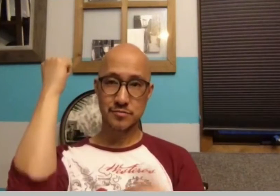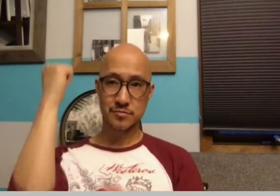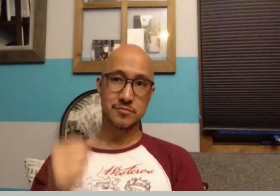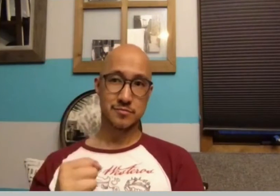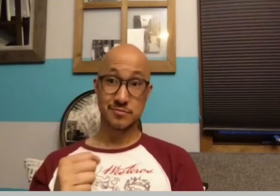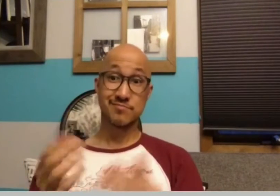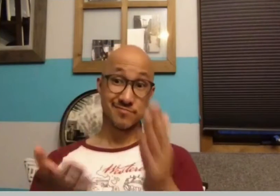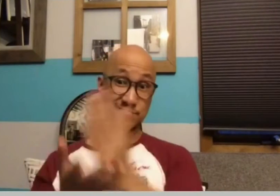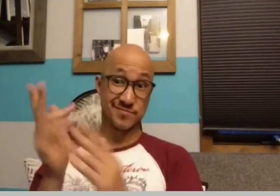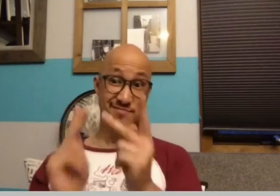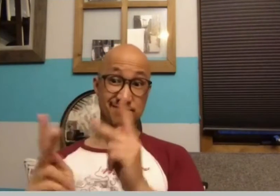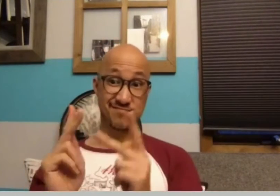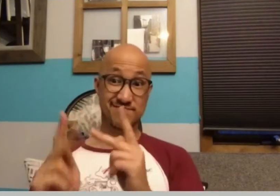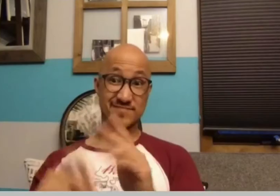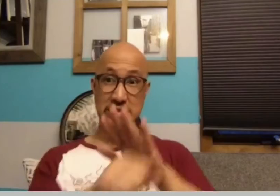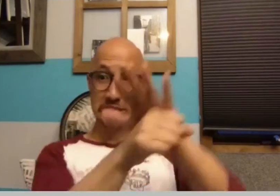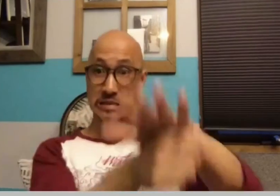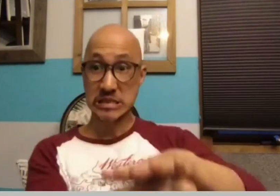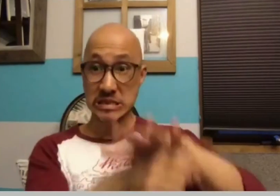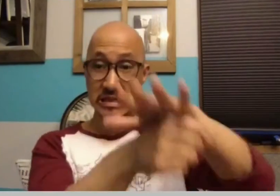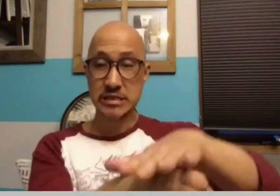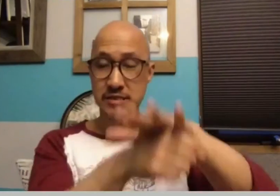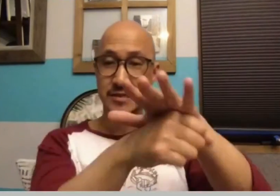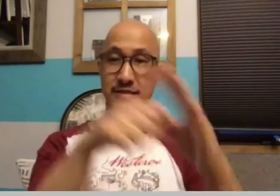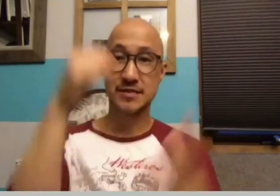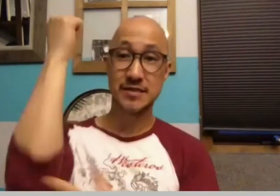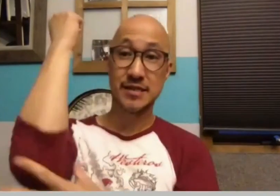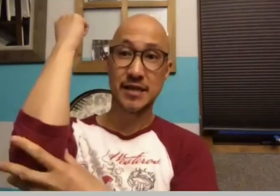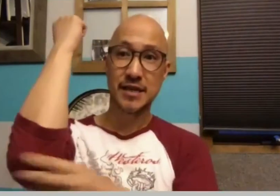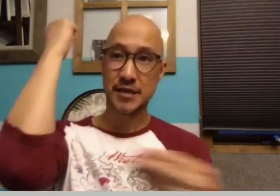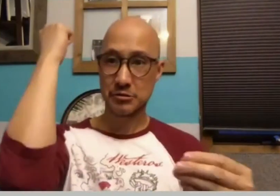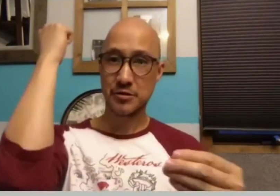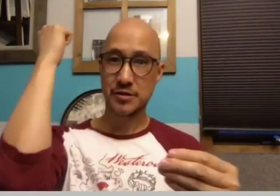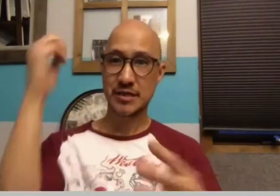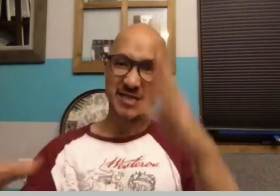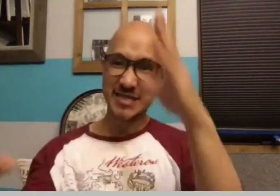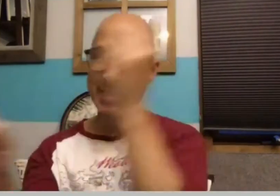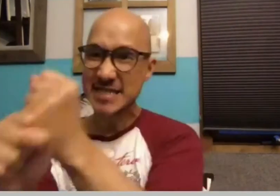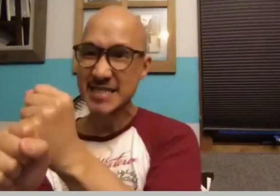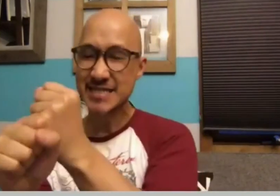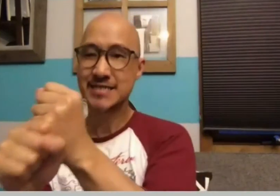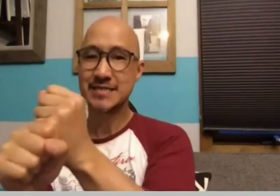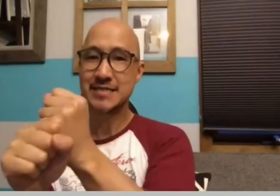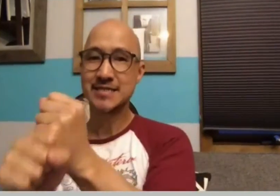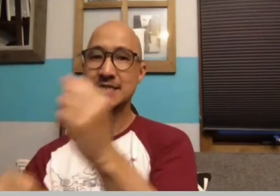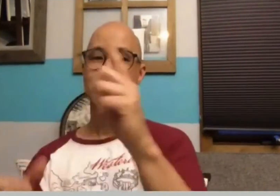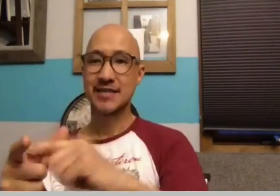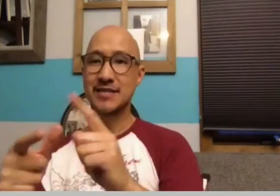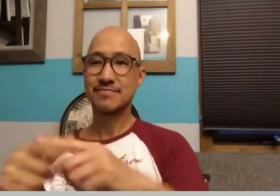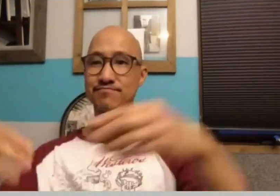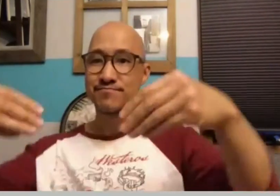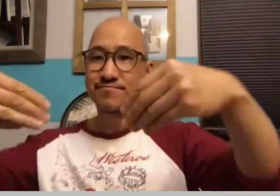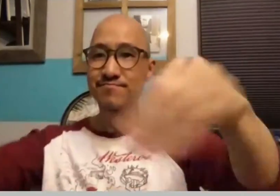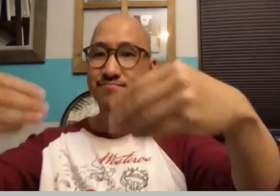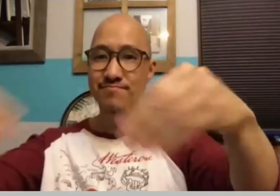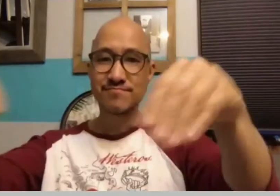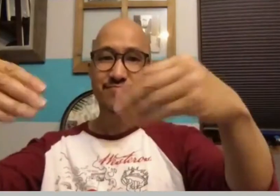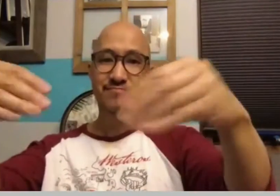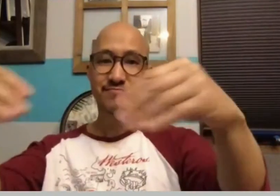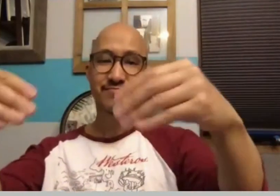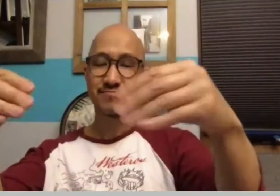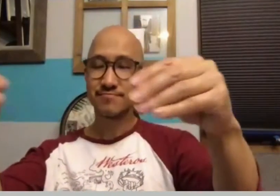sold them into slavery. And it uses the phrase, they sold them for a pair of sandals. Imagine taking the brother Darren and saying, all right, I'm going to sell